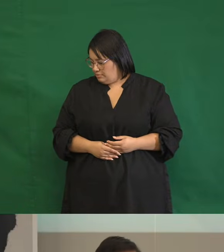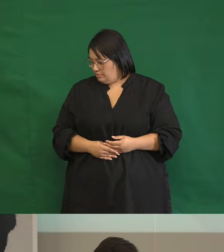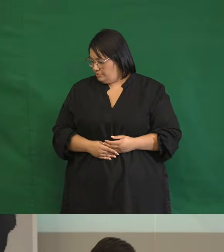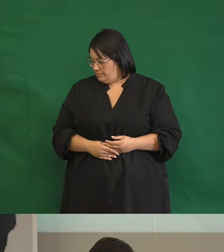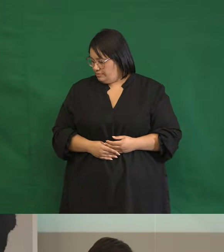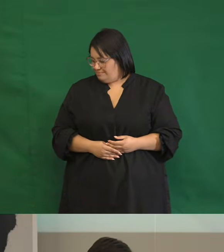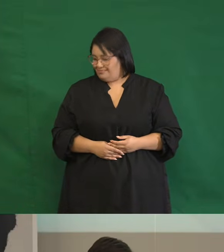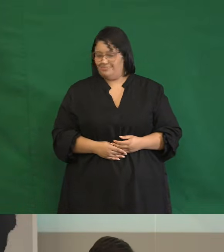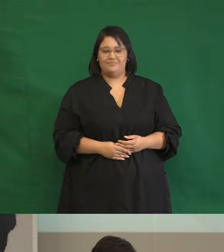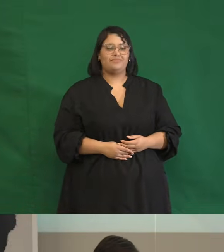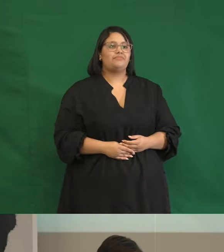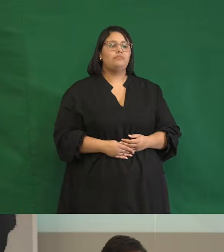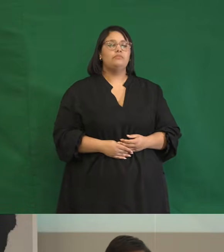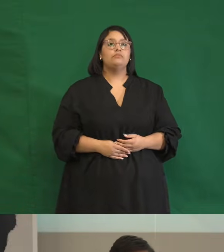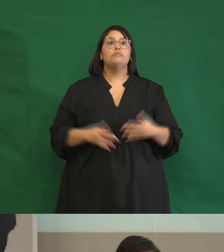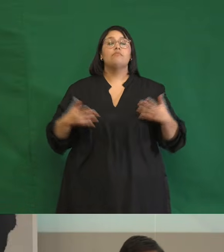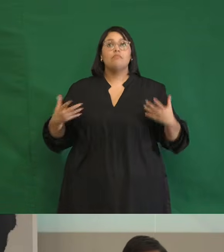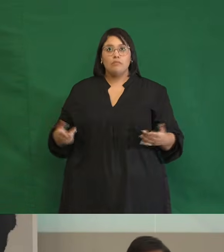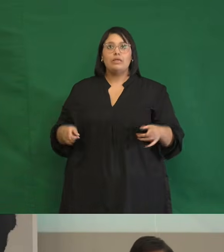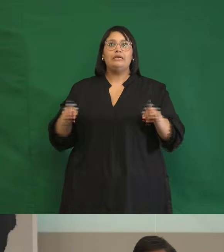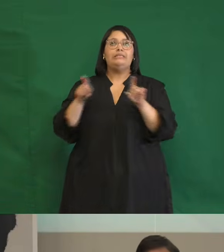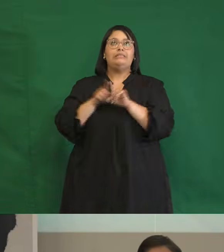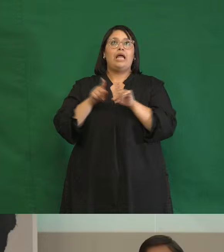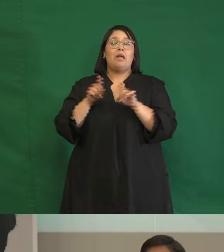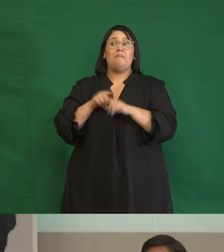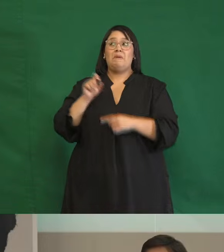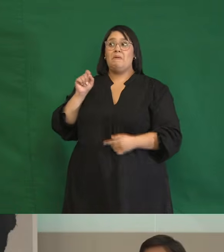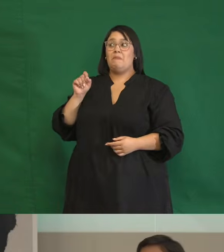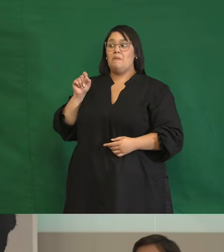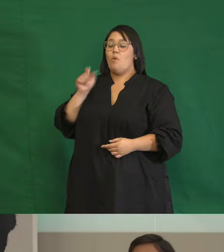We've also applied the WordNet to